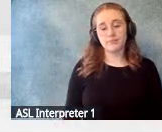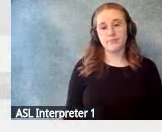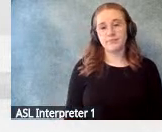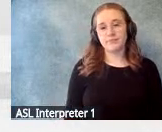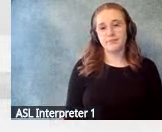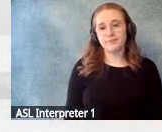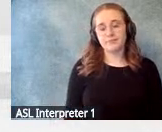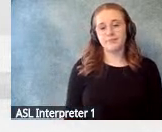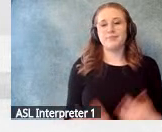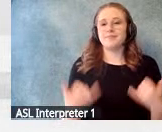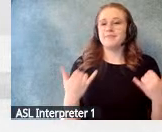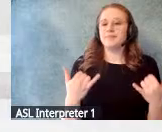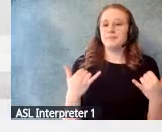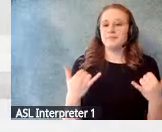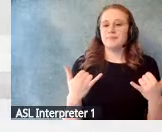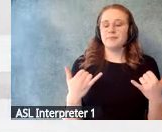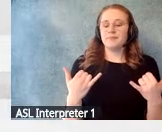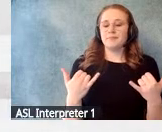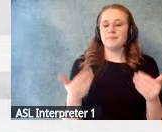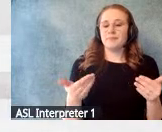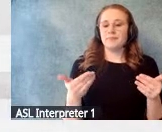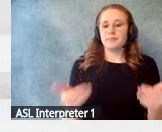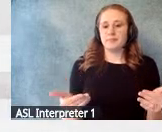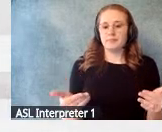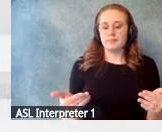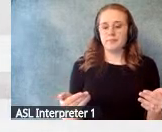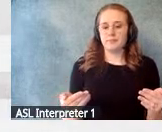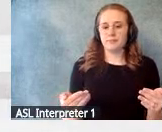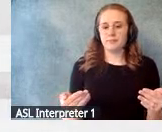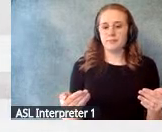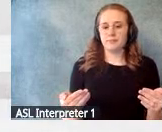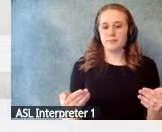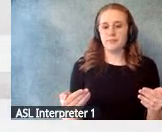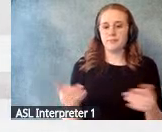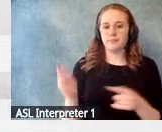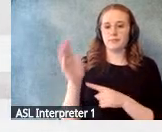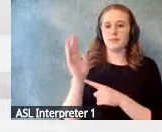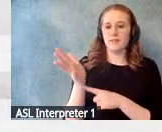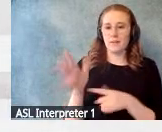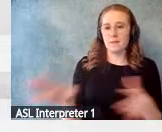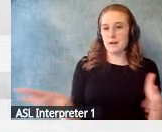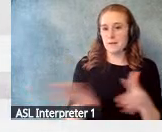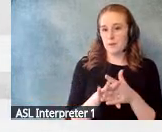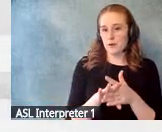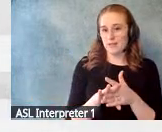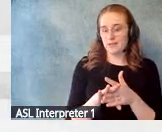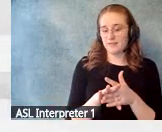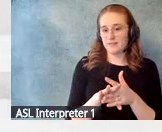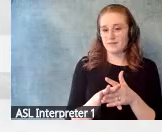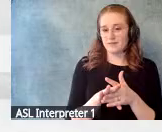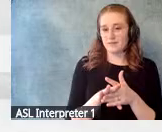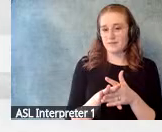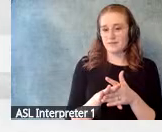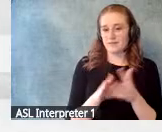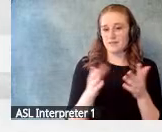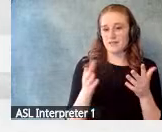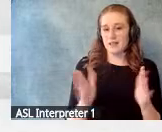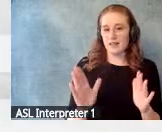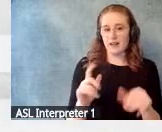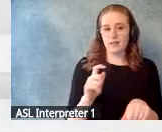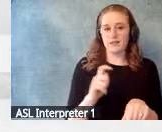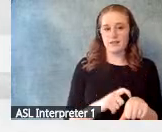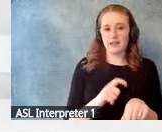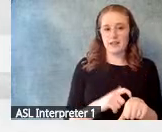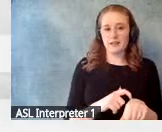At this time, we're going to take a 5-minute break to allow for those who